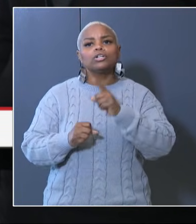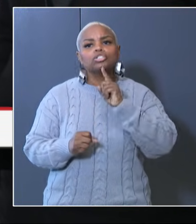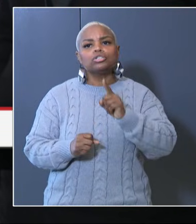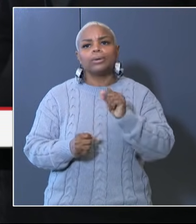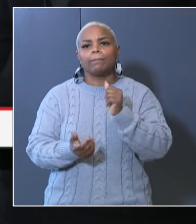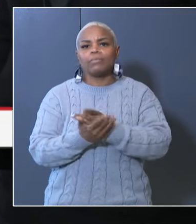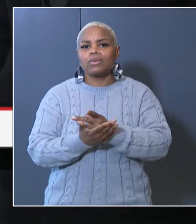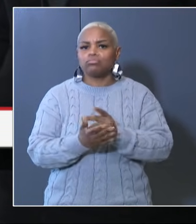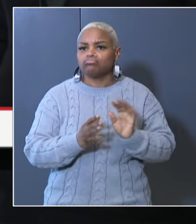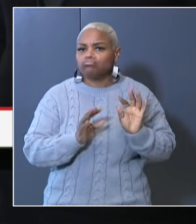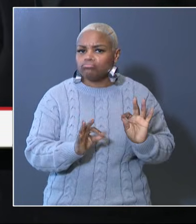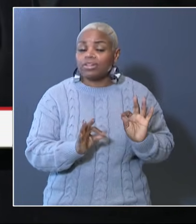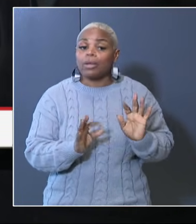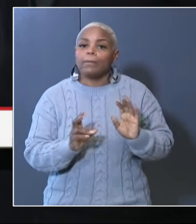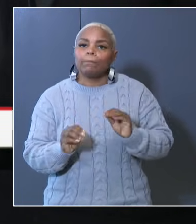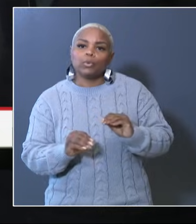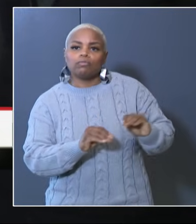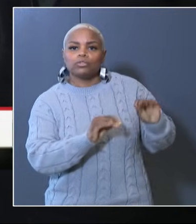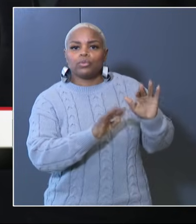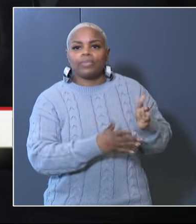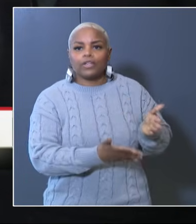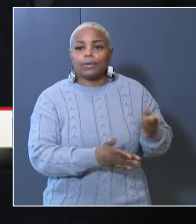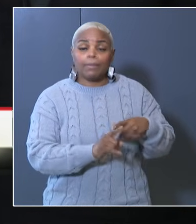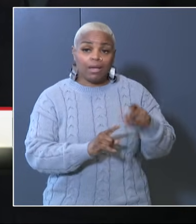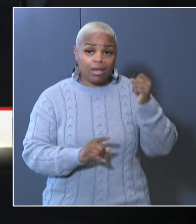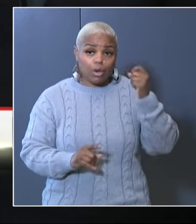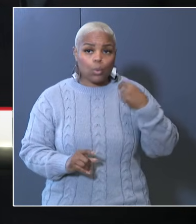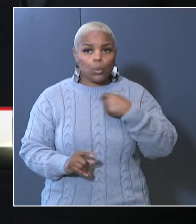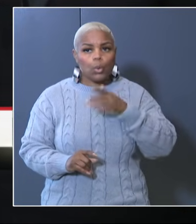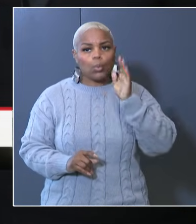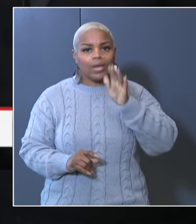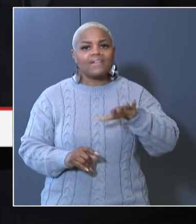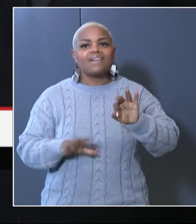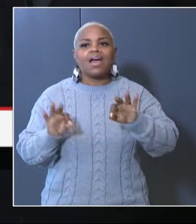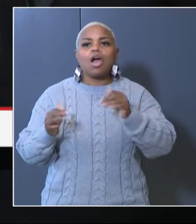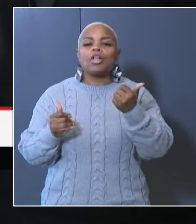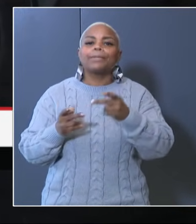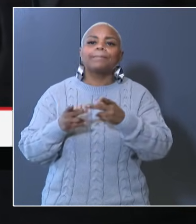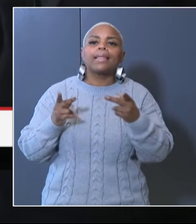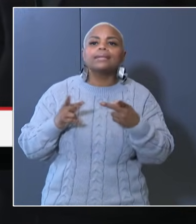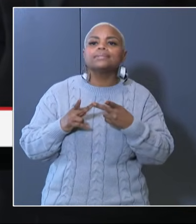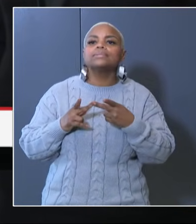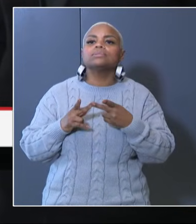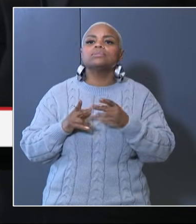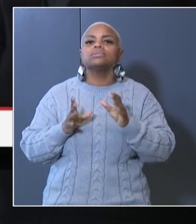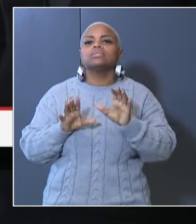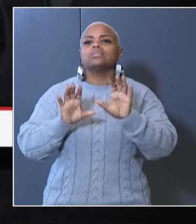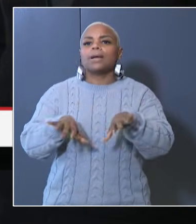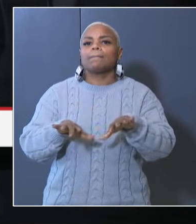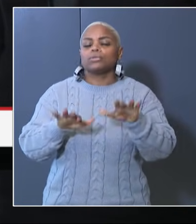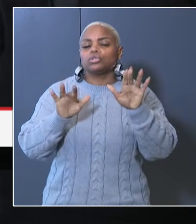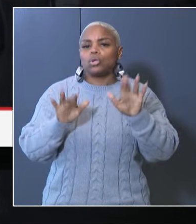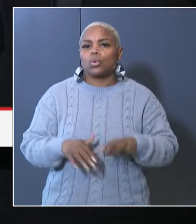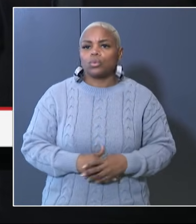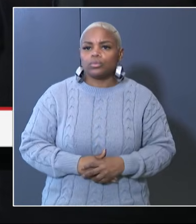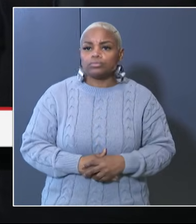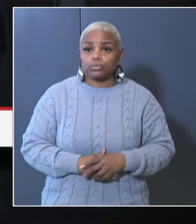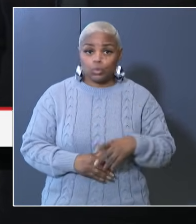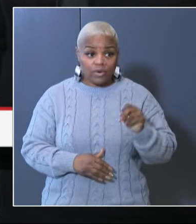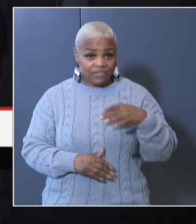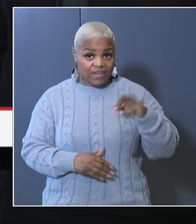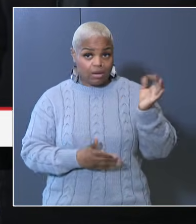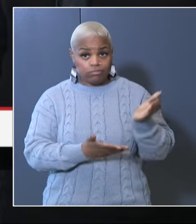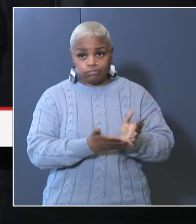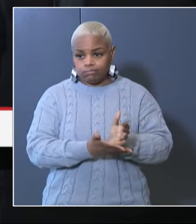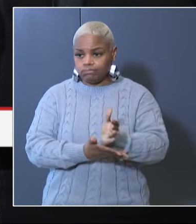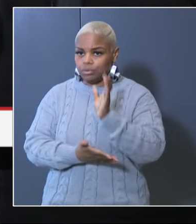city for snow, and when that happens, that will give us an even better response. Yep. One